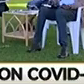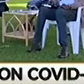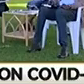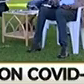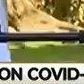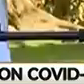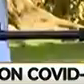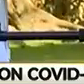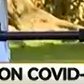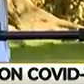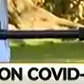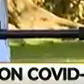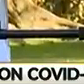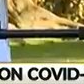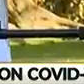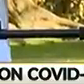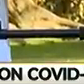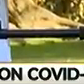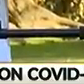separately.